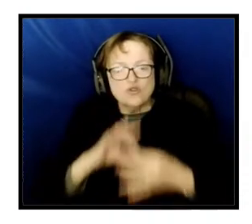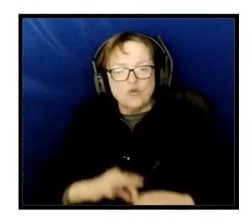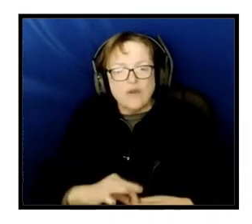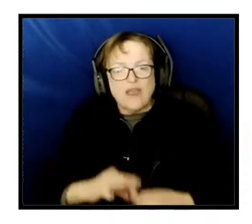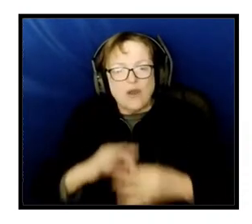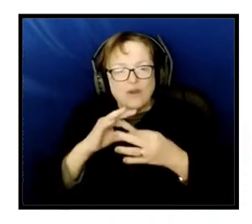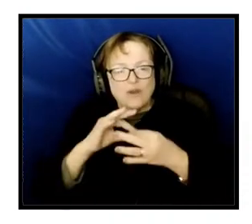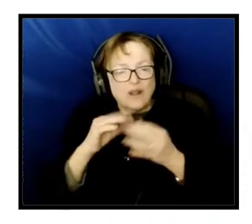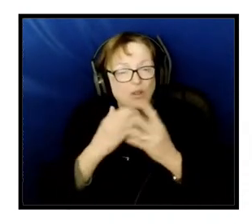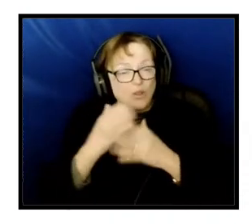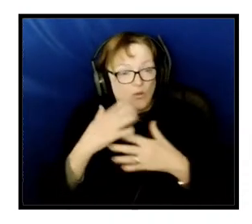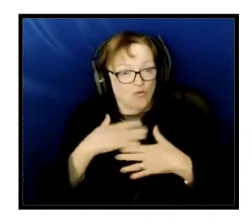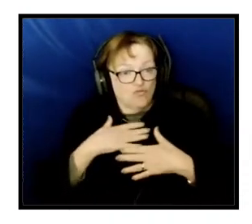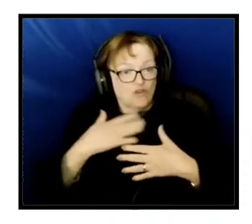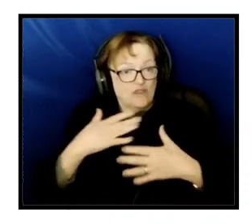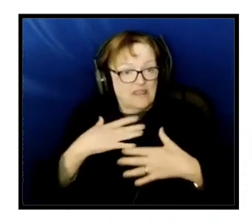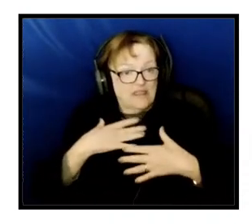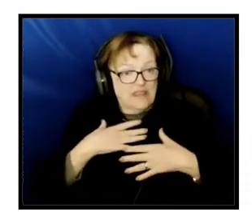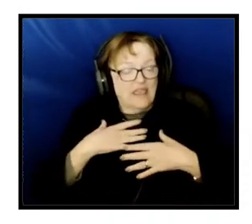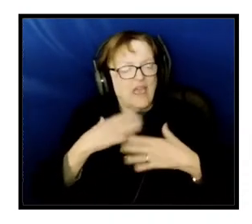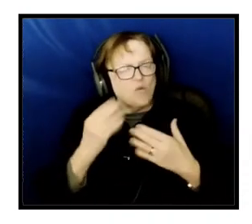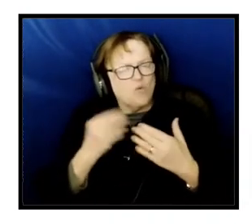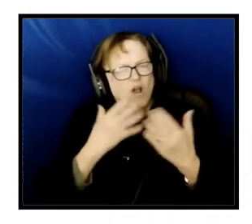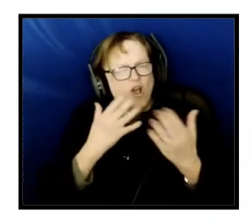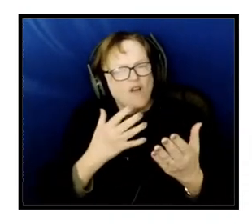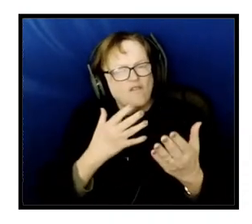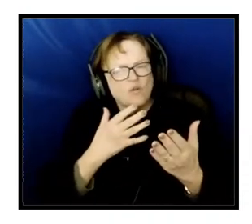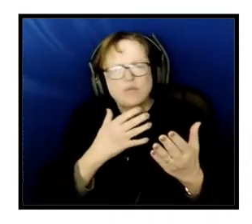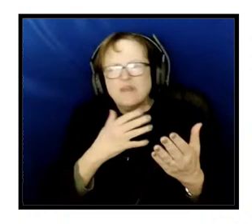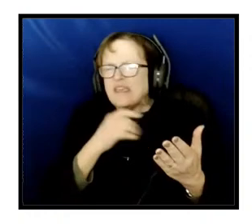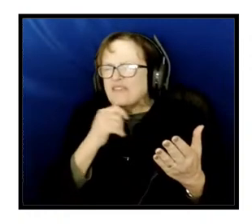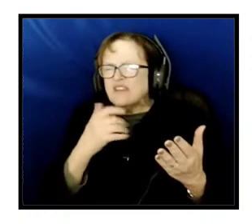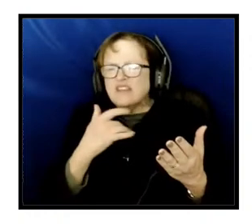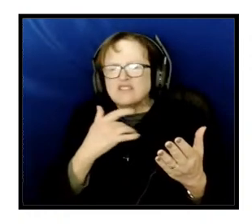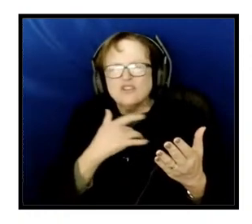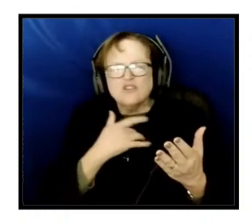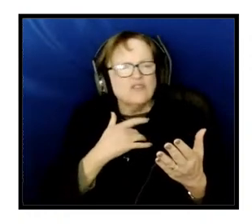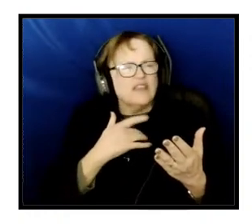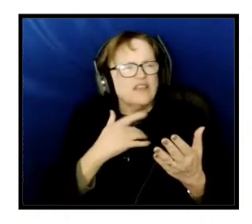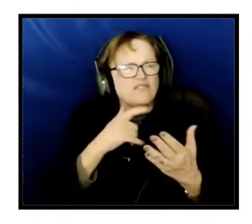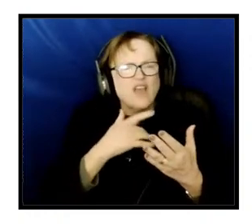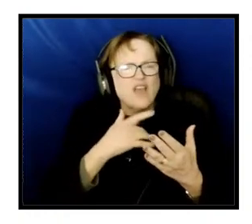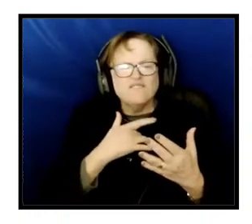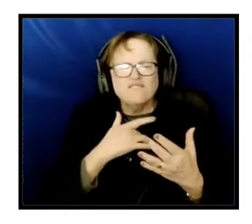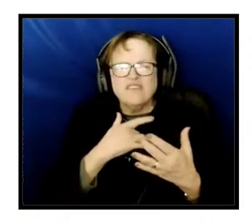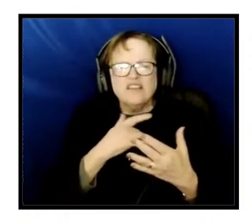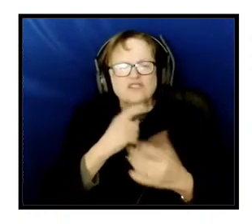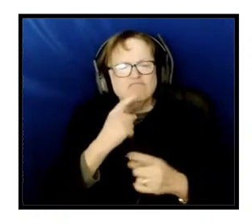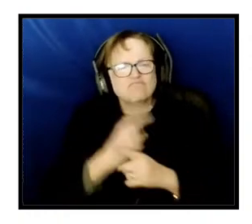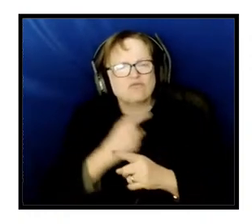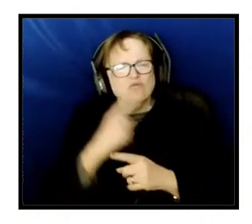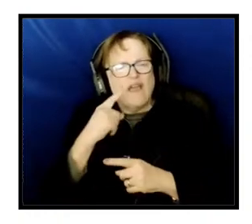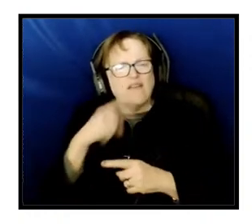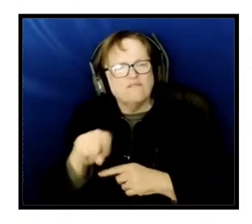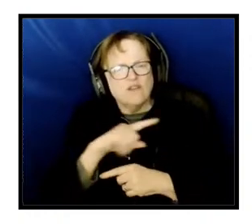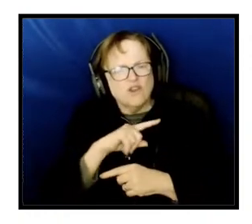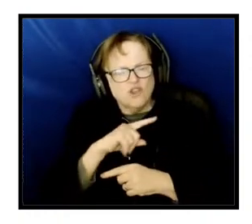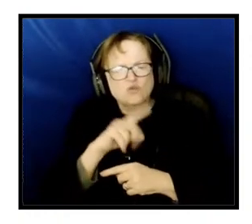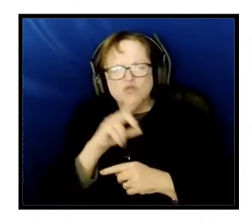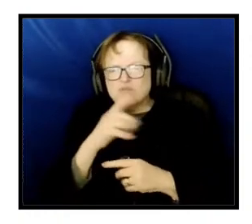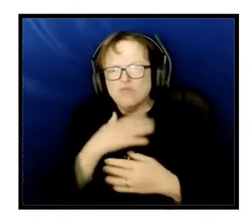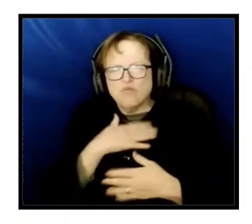work. I'm gonna offer this, but if it doesn't resonate with you, breathe however feels good in your body. Like, you know yourself